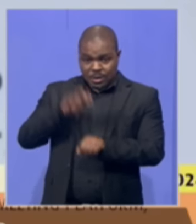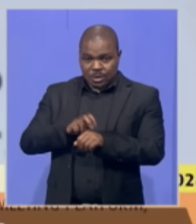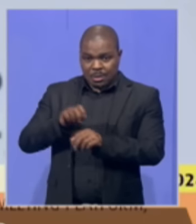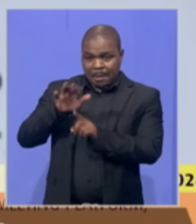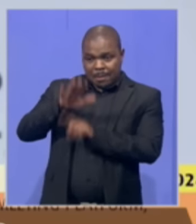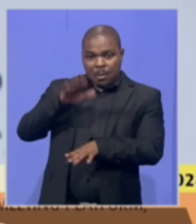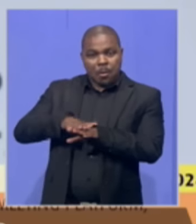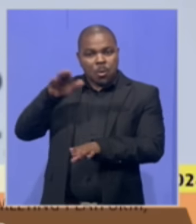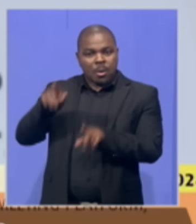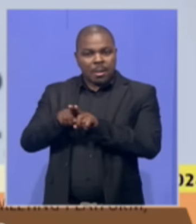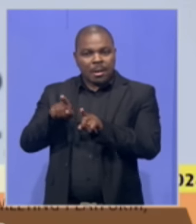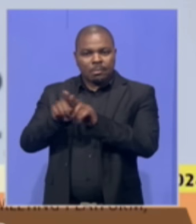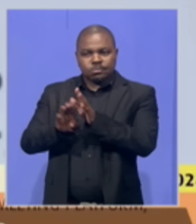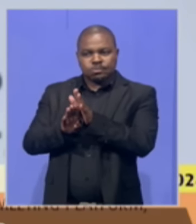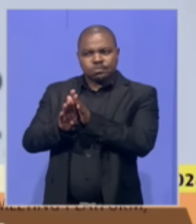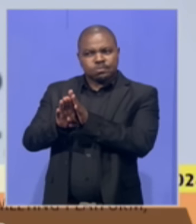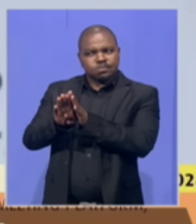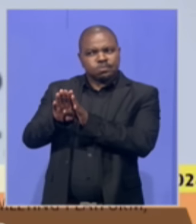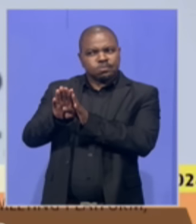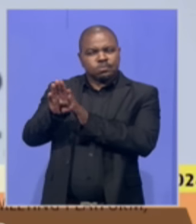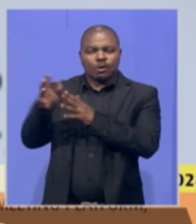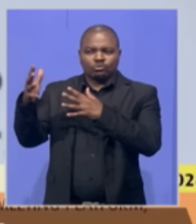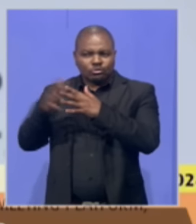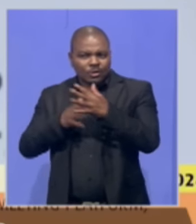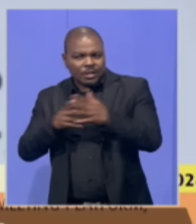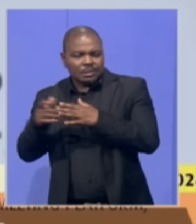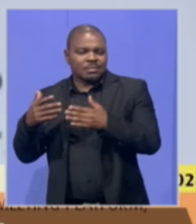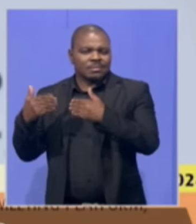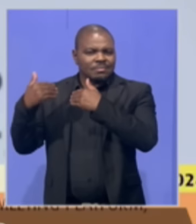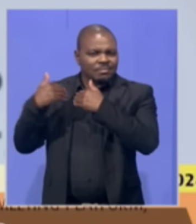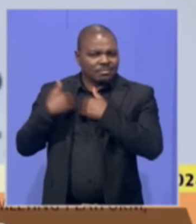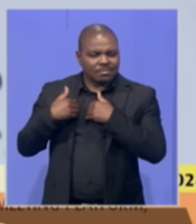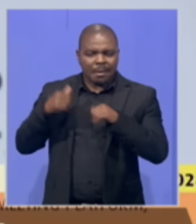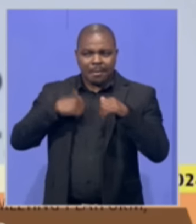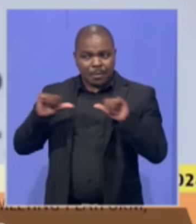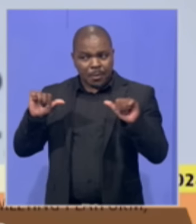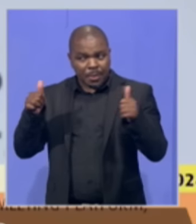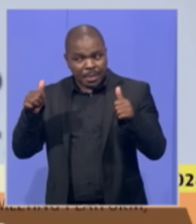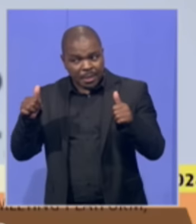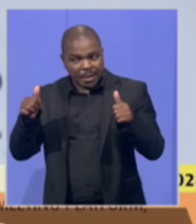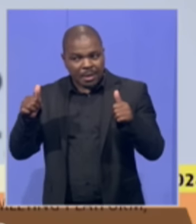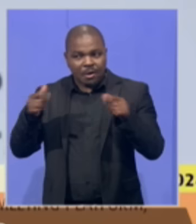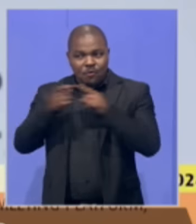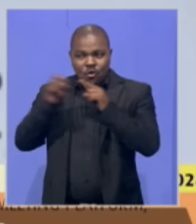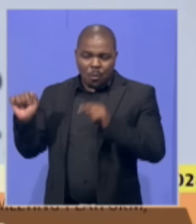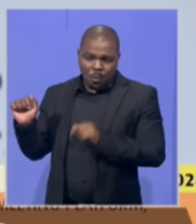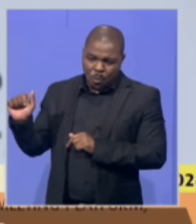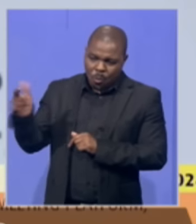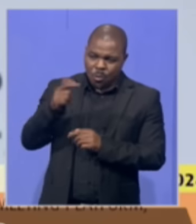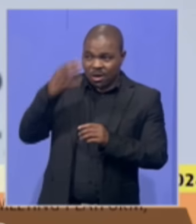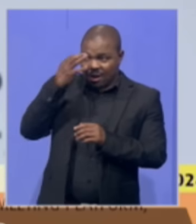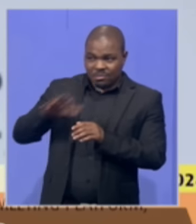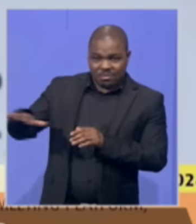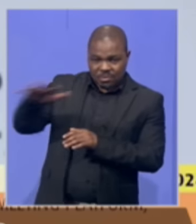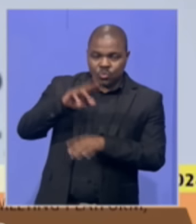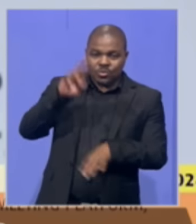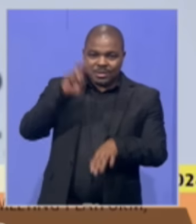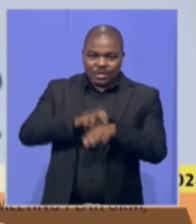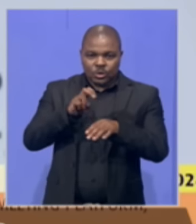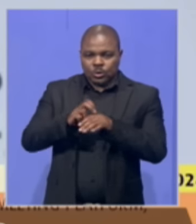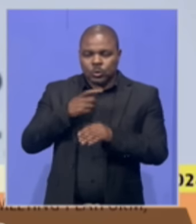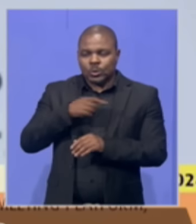terms of improved transparency, accountability, performance, across government, we've got to worry about these